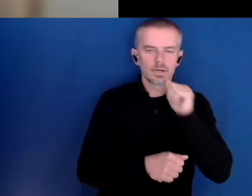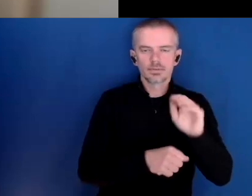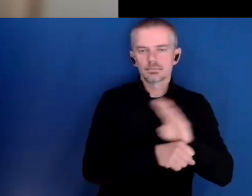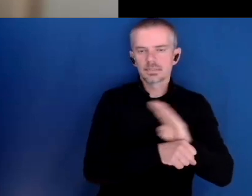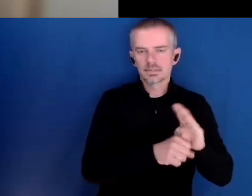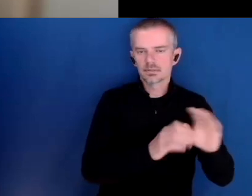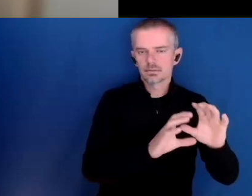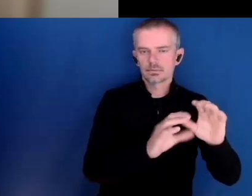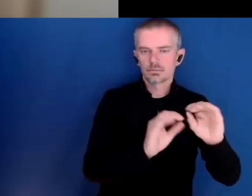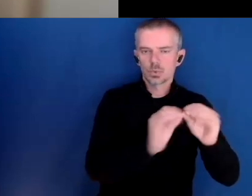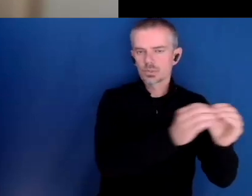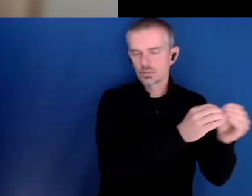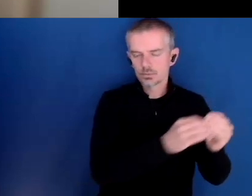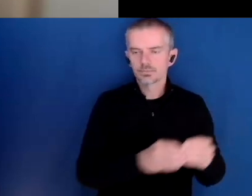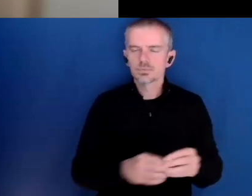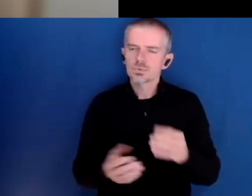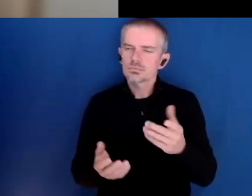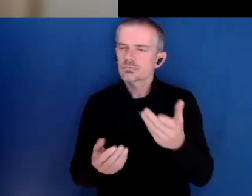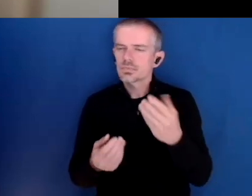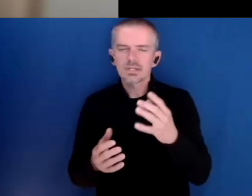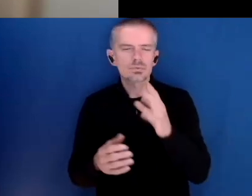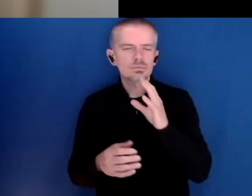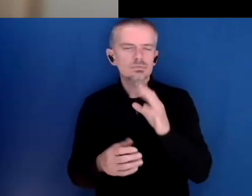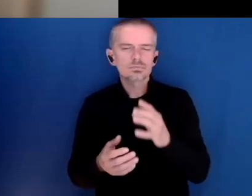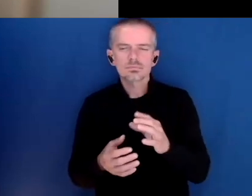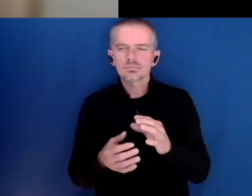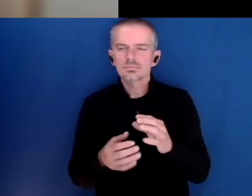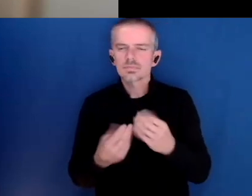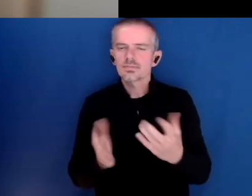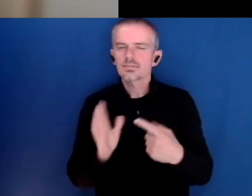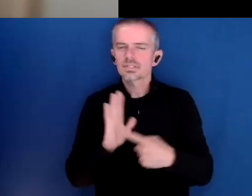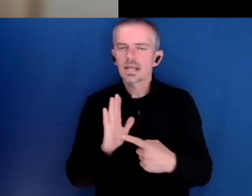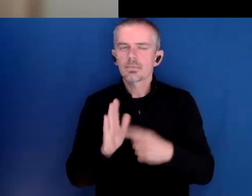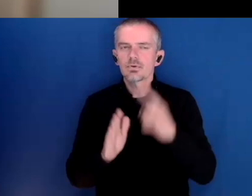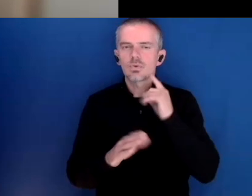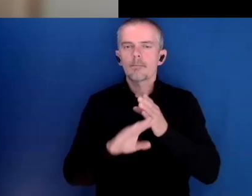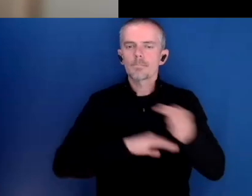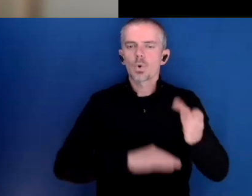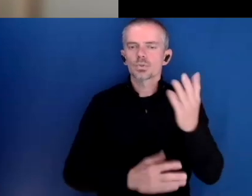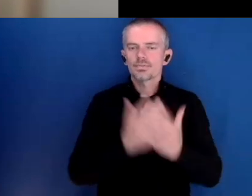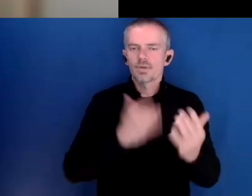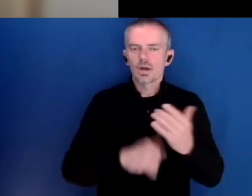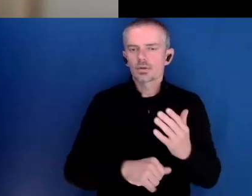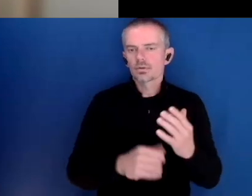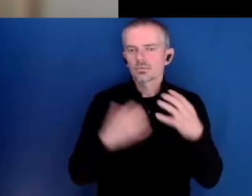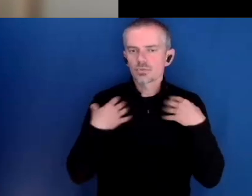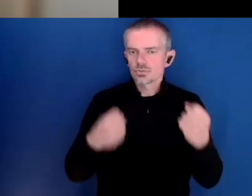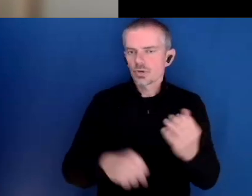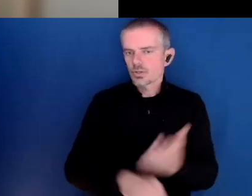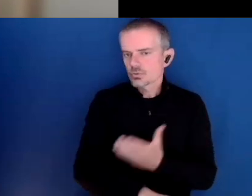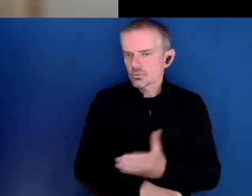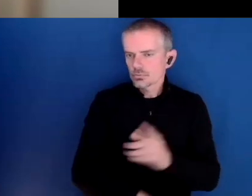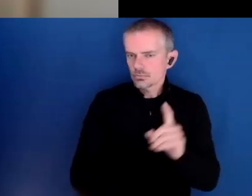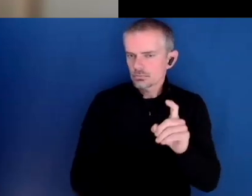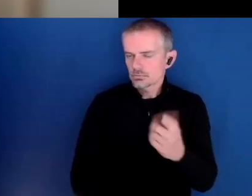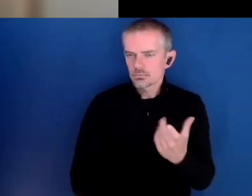partnership examples that have captured post-fire restoration as a scope of work, and what